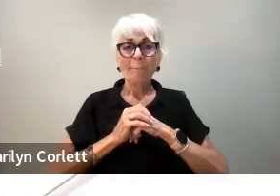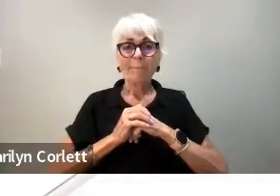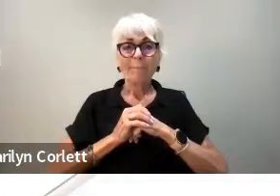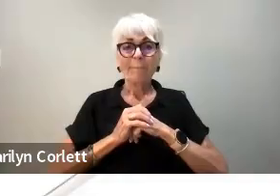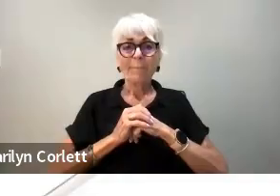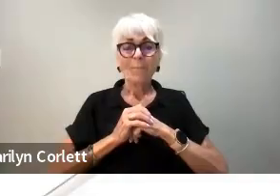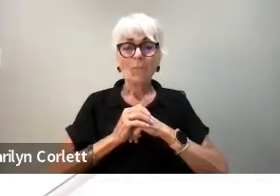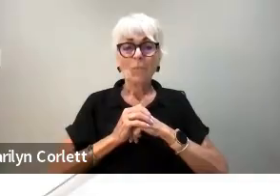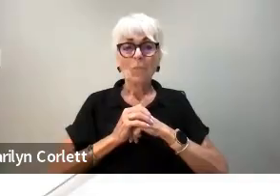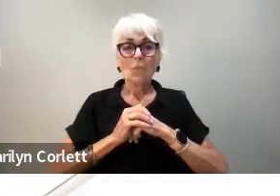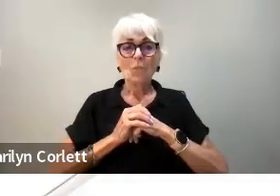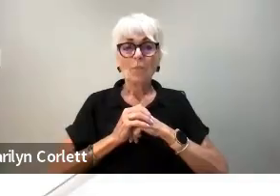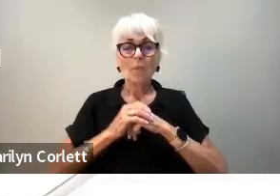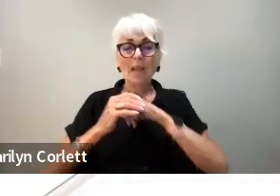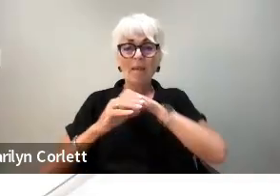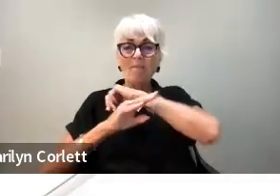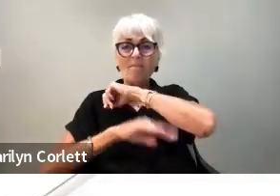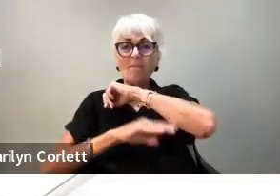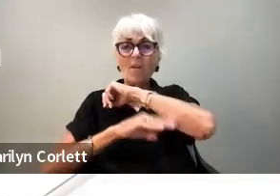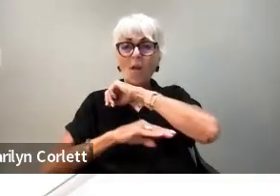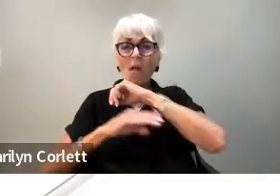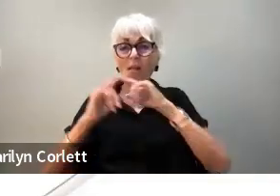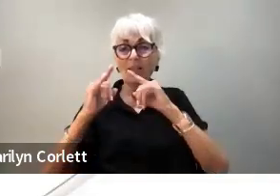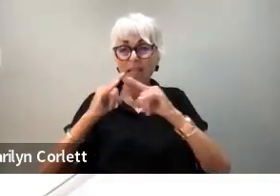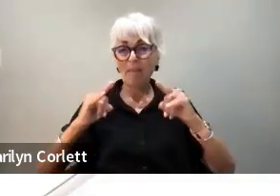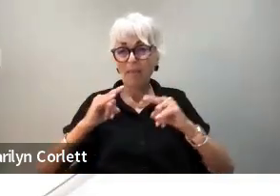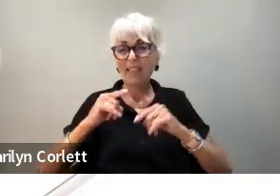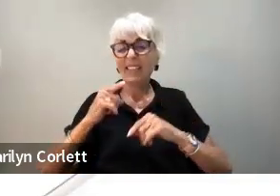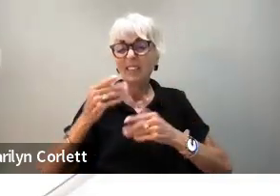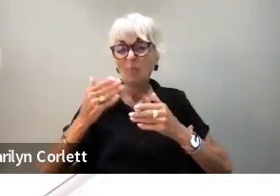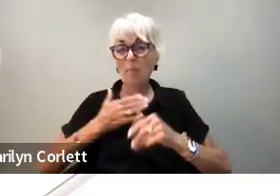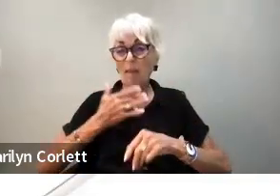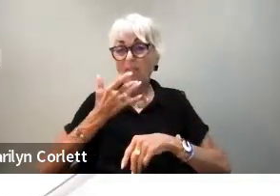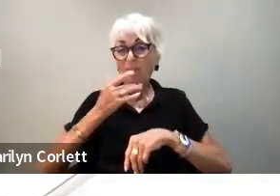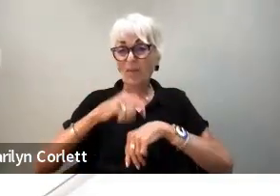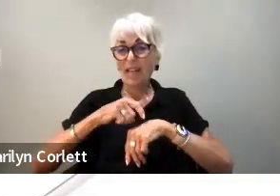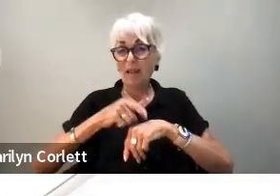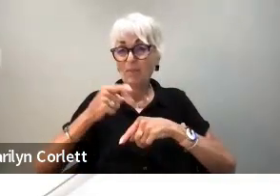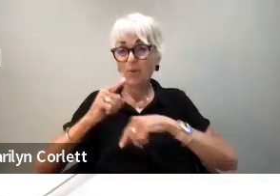So fall camping, the fall is probably my favorite time to camp.